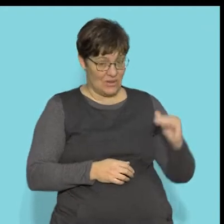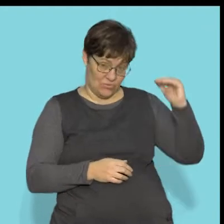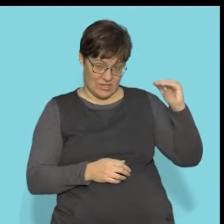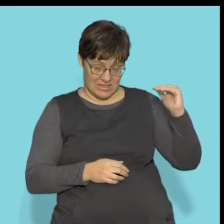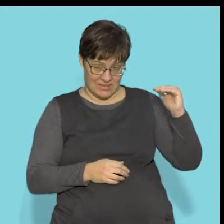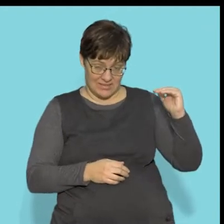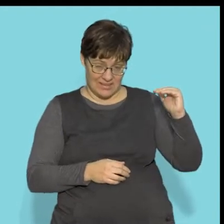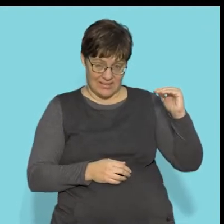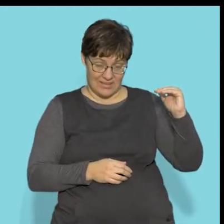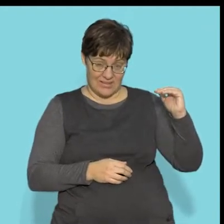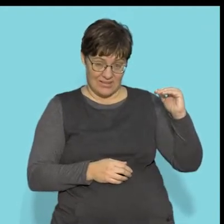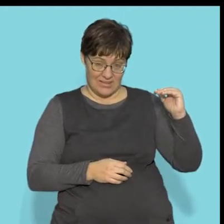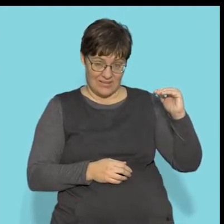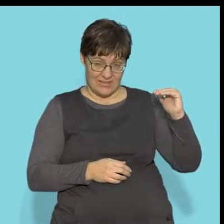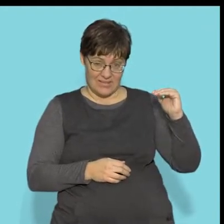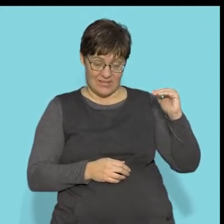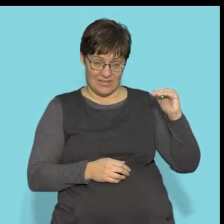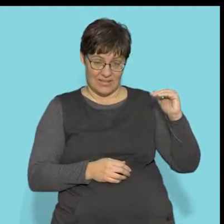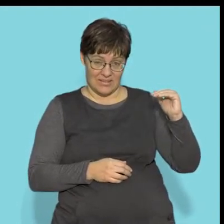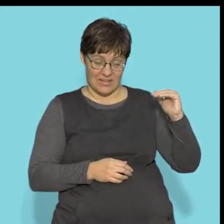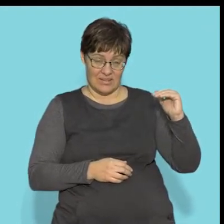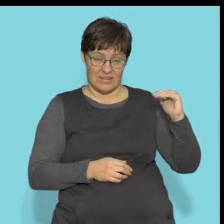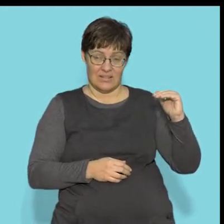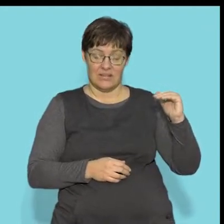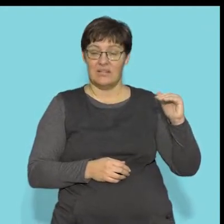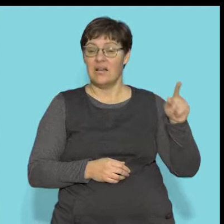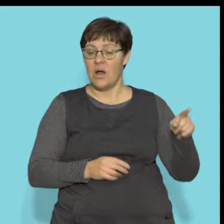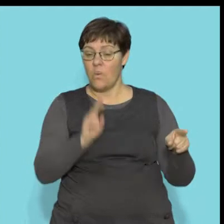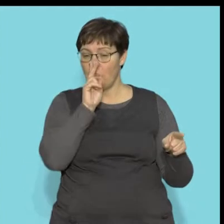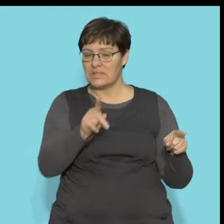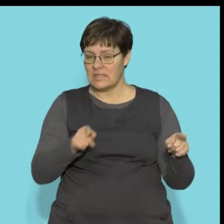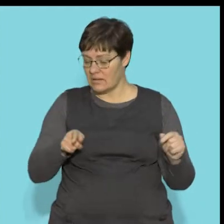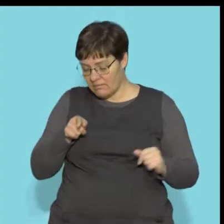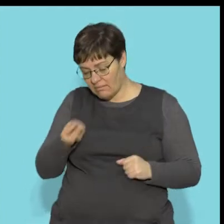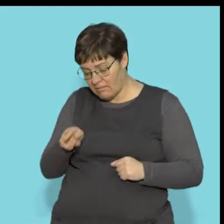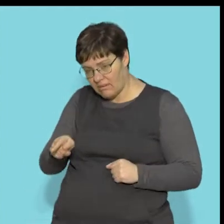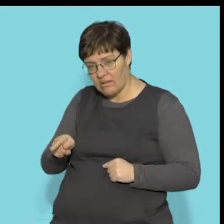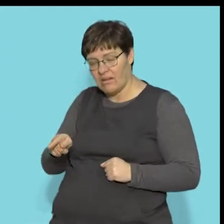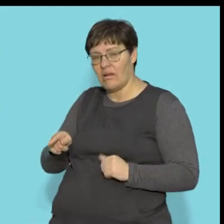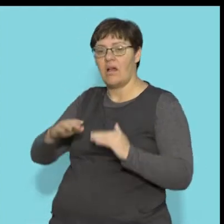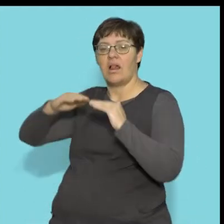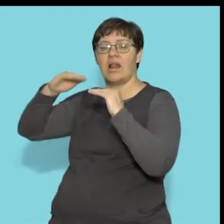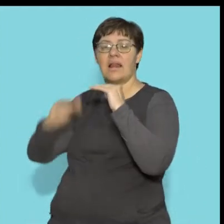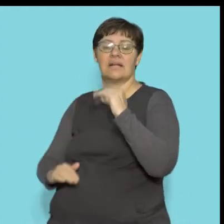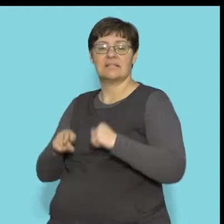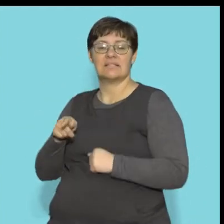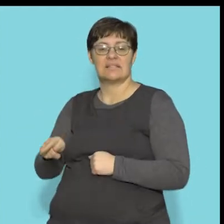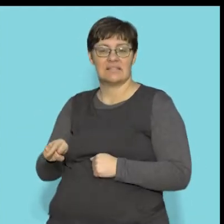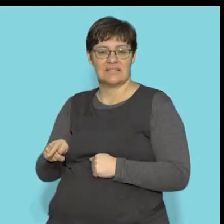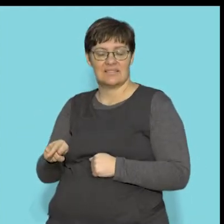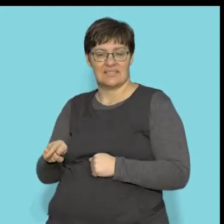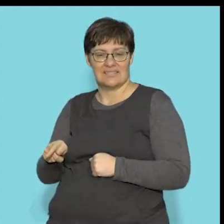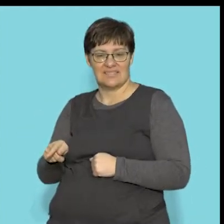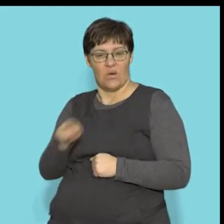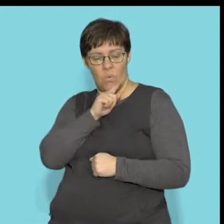increases, so as blue increases, we're going to see that obviously more prey is going